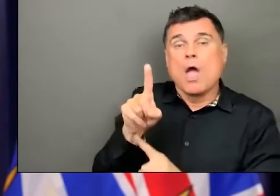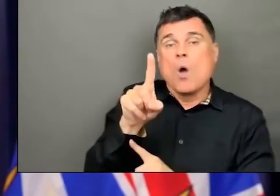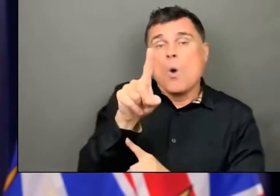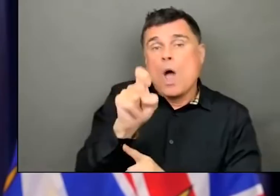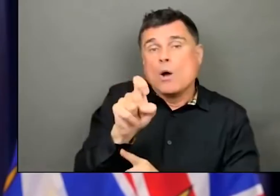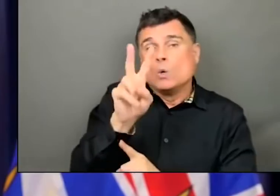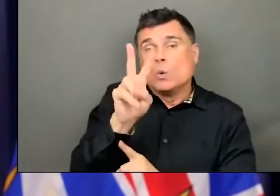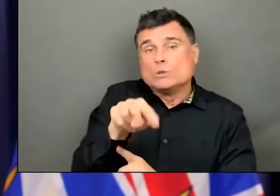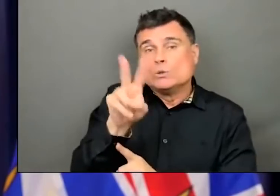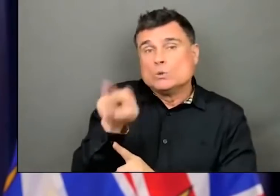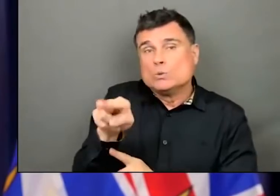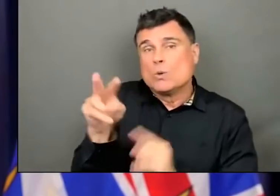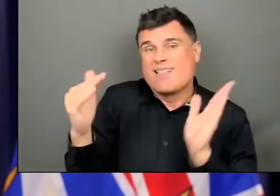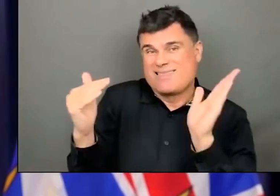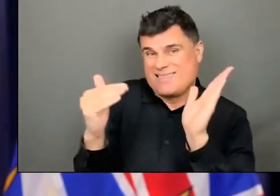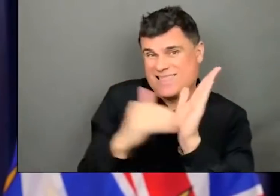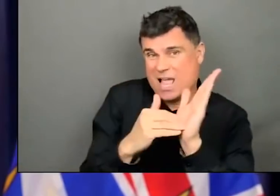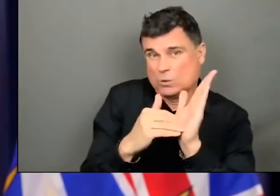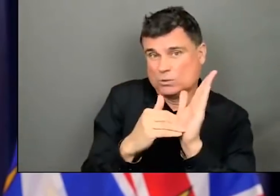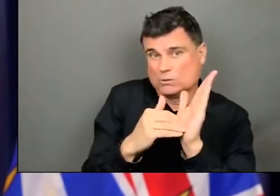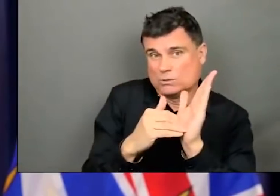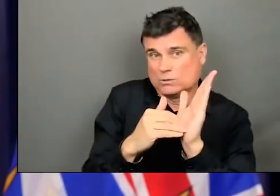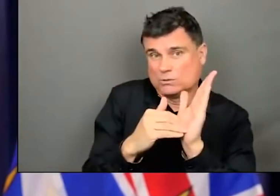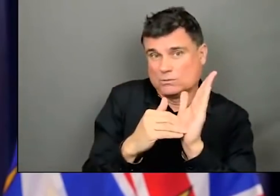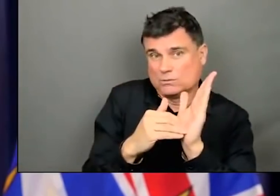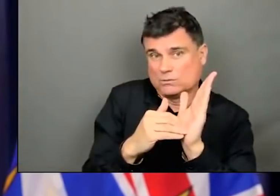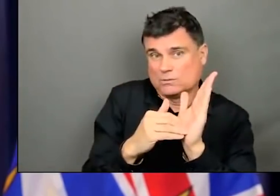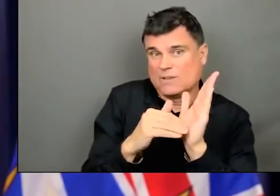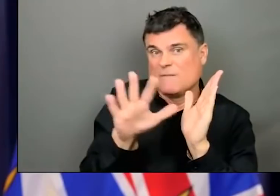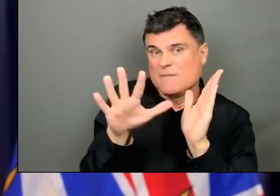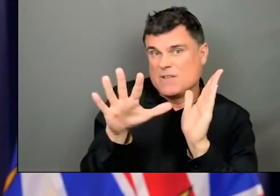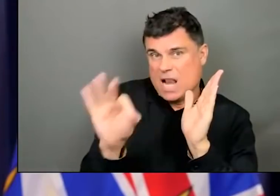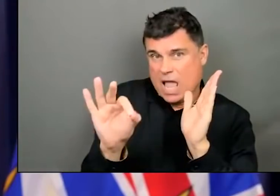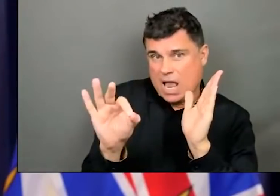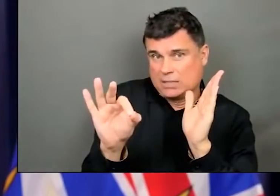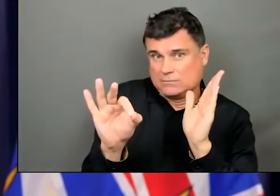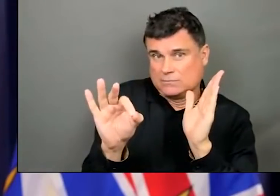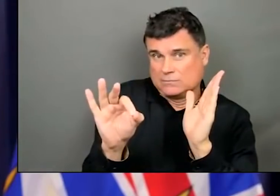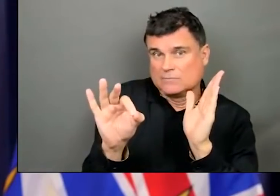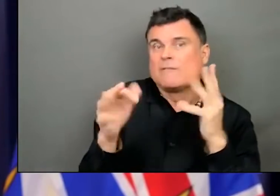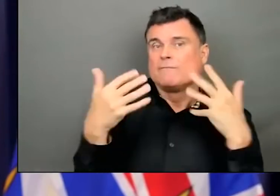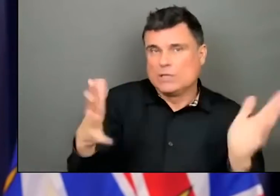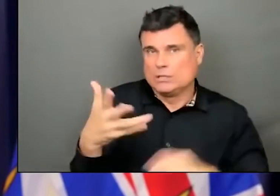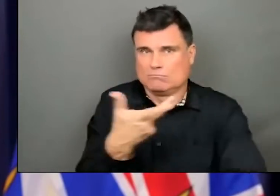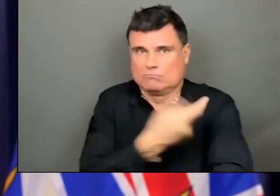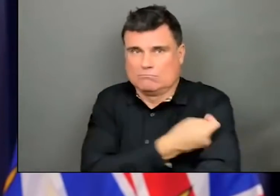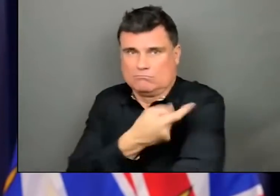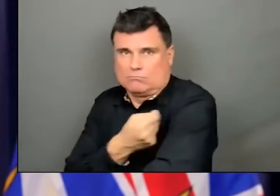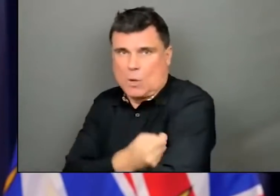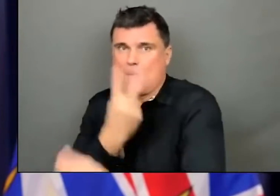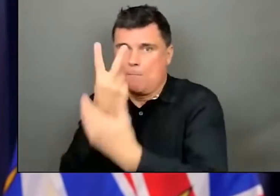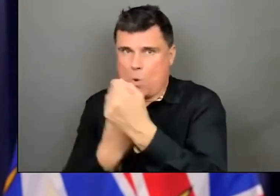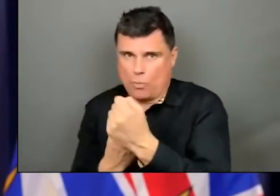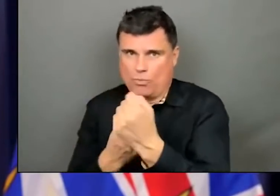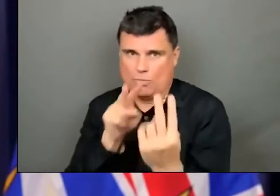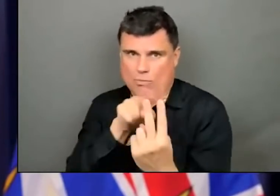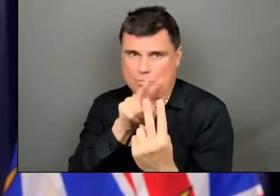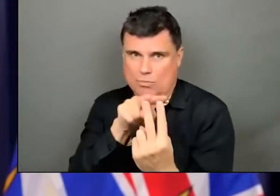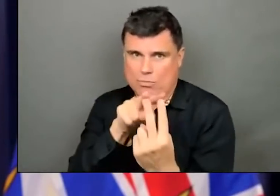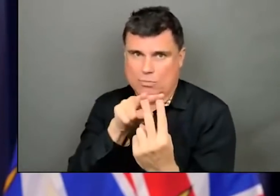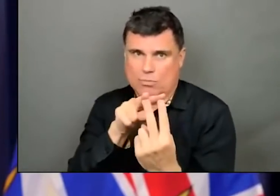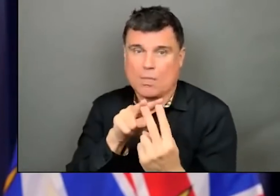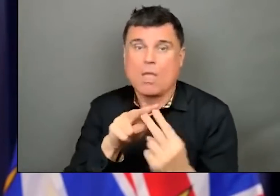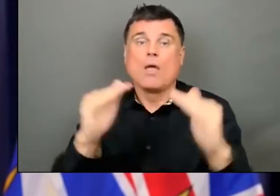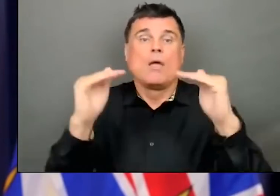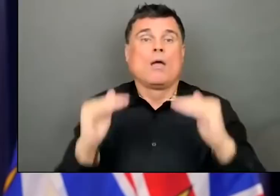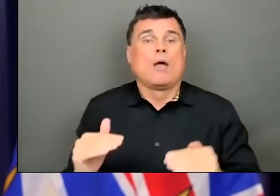122,059, or 95.8%, are fully vaccinated. 2,064, or 1.6%, have received one dose,